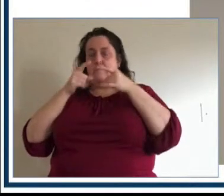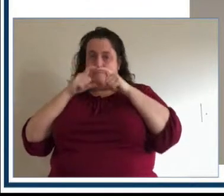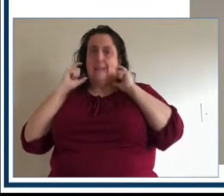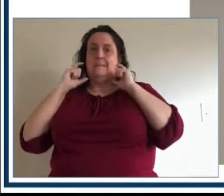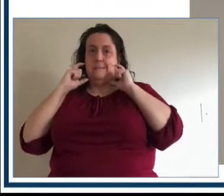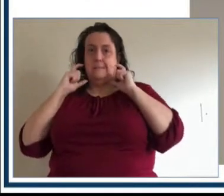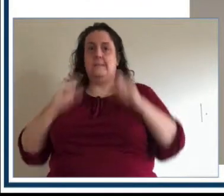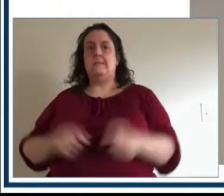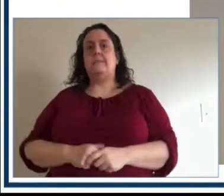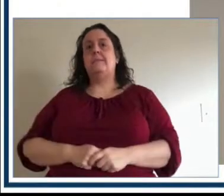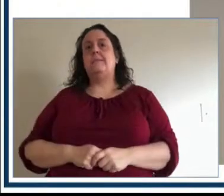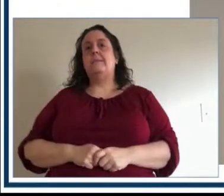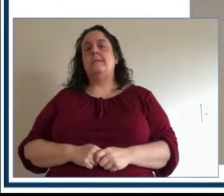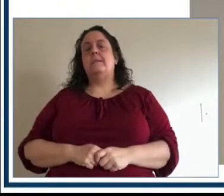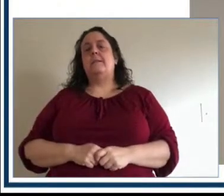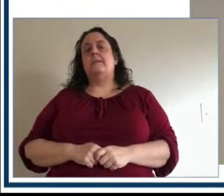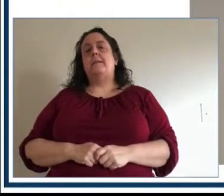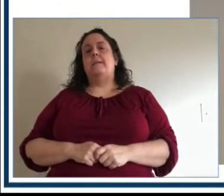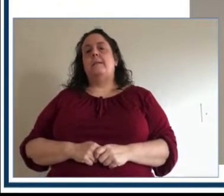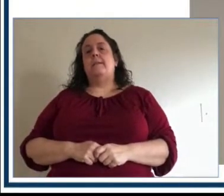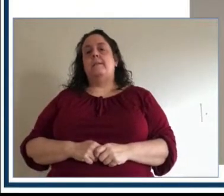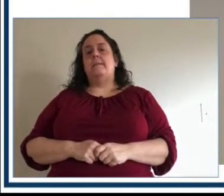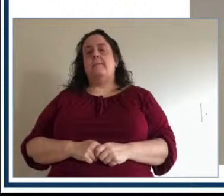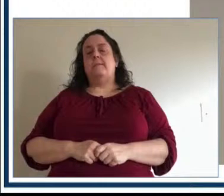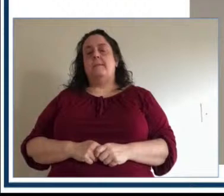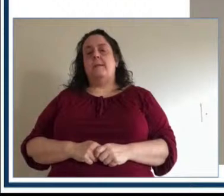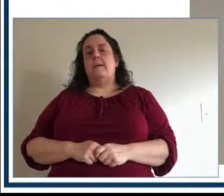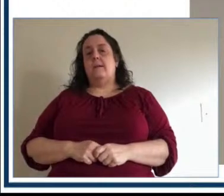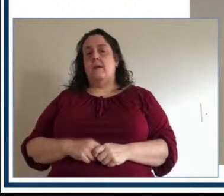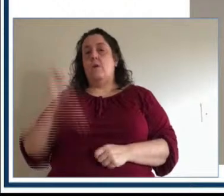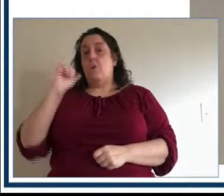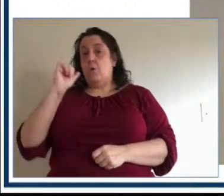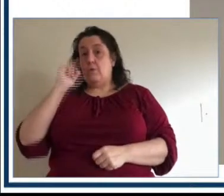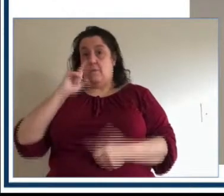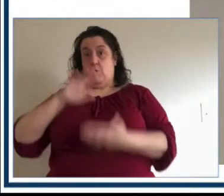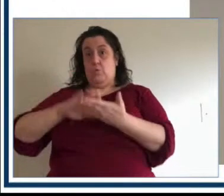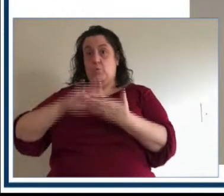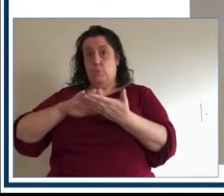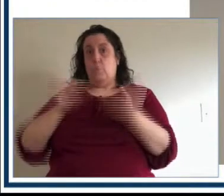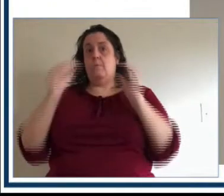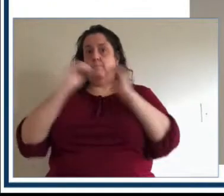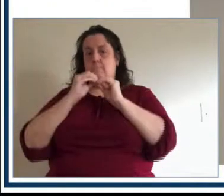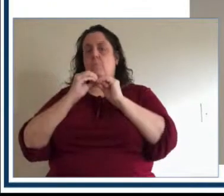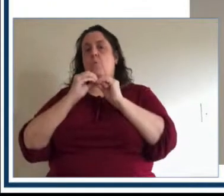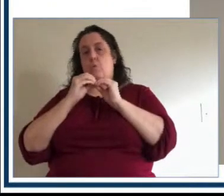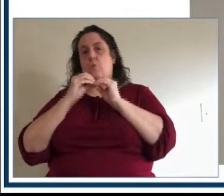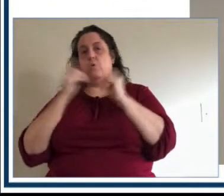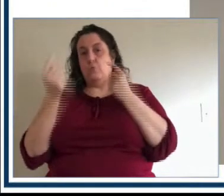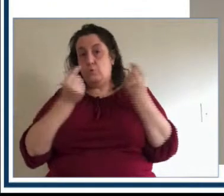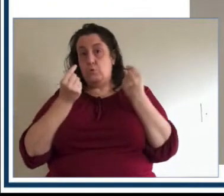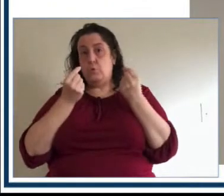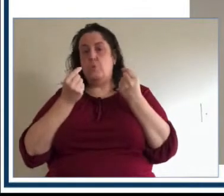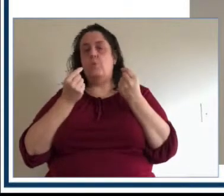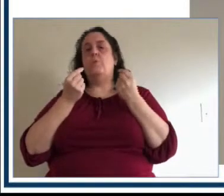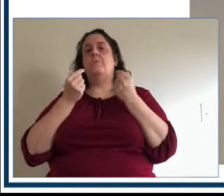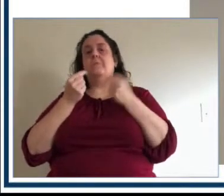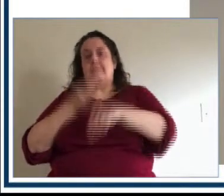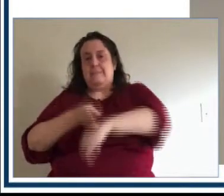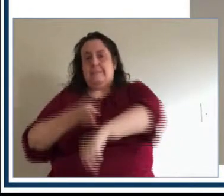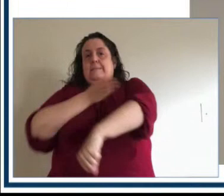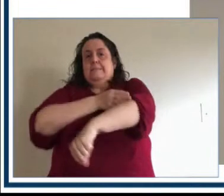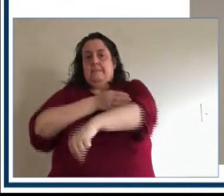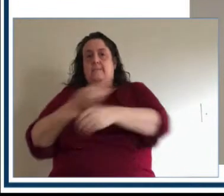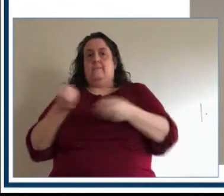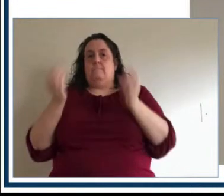Enhanced restrictions are also being introduced in our schools. As of tomorrow, all schools will move to enhanced public health measures